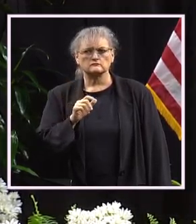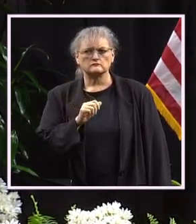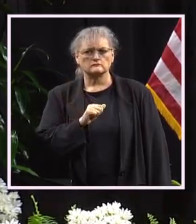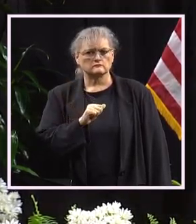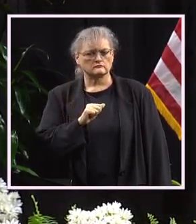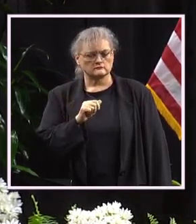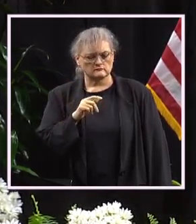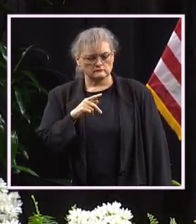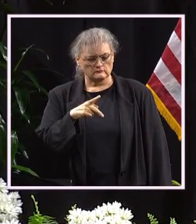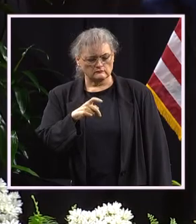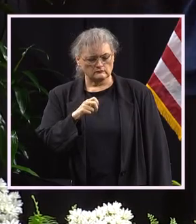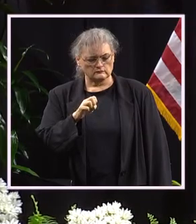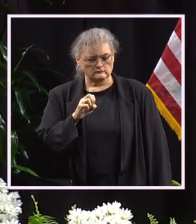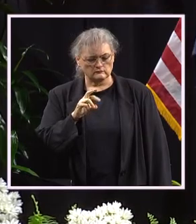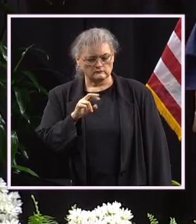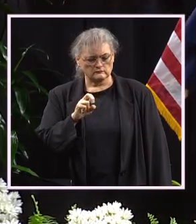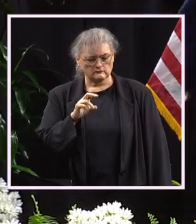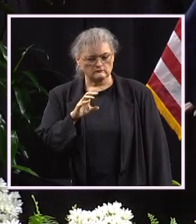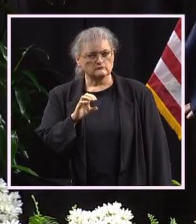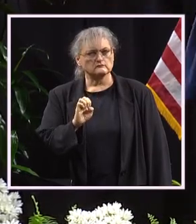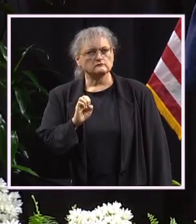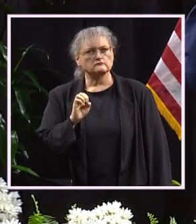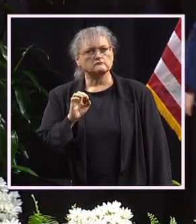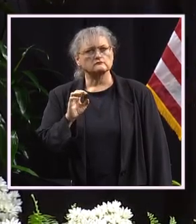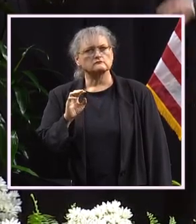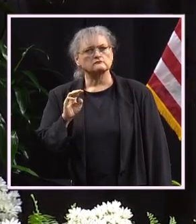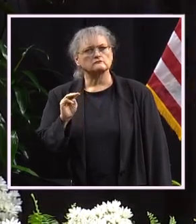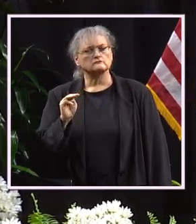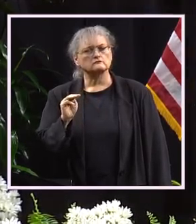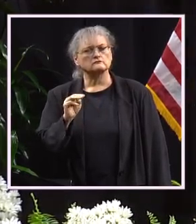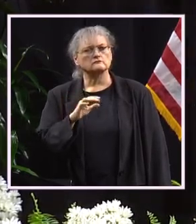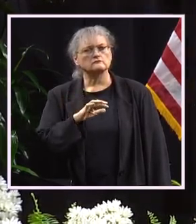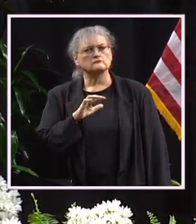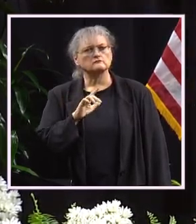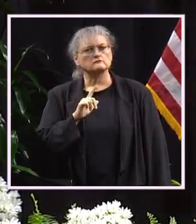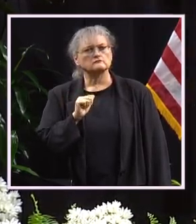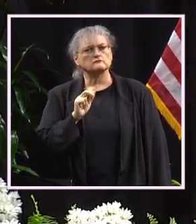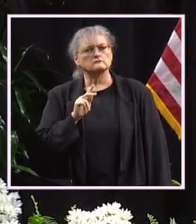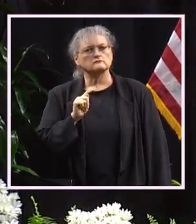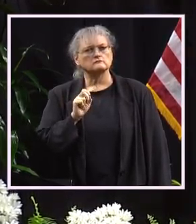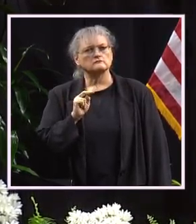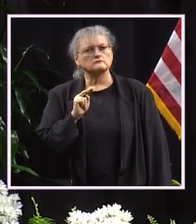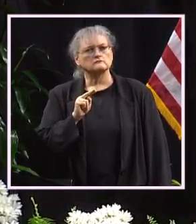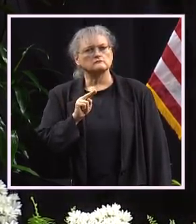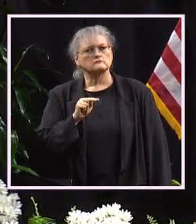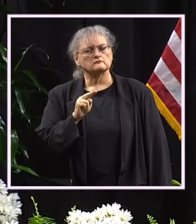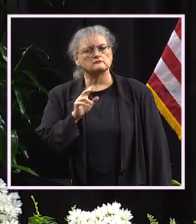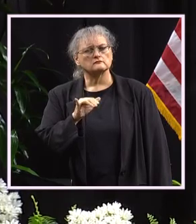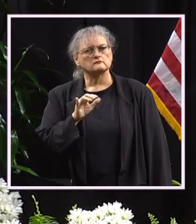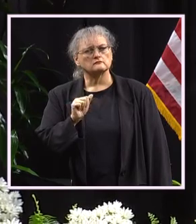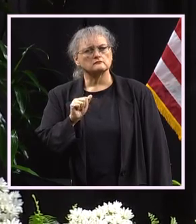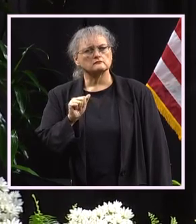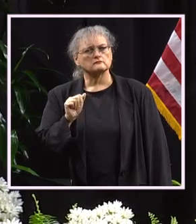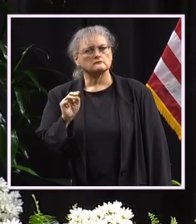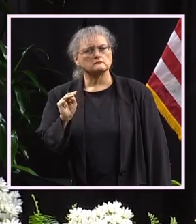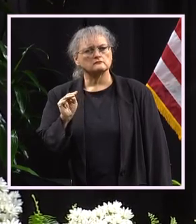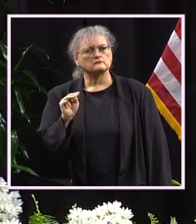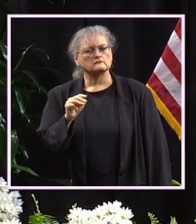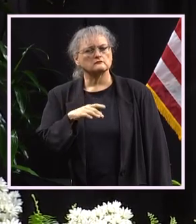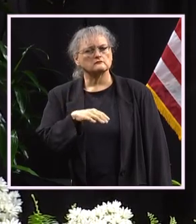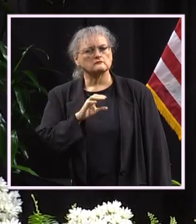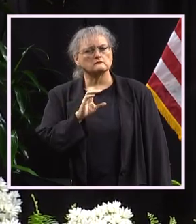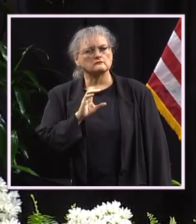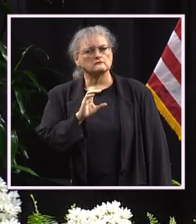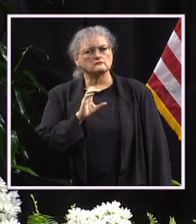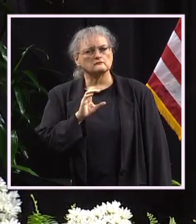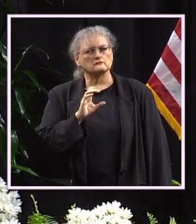Pierce A. Lindemann, magna cum laude. Latanya Hayes, cum laude. Carolina M. Gonzalez,